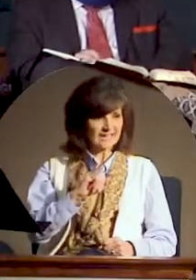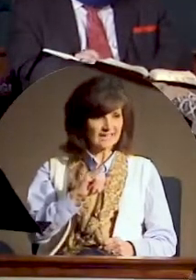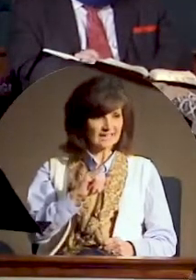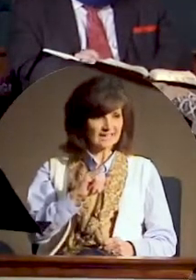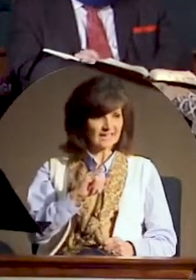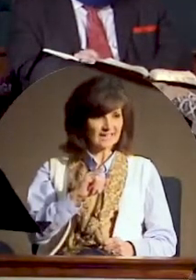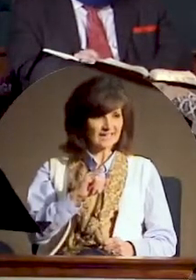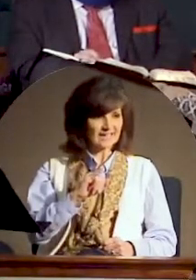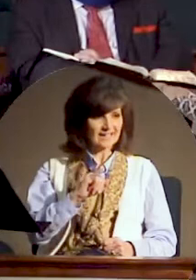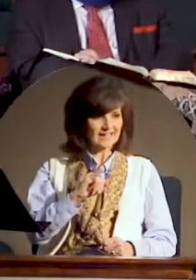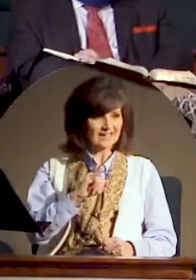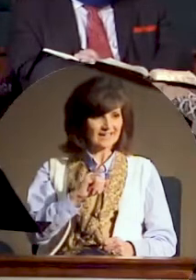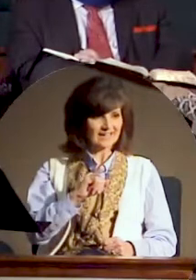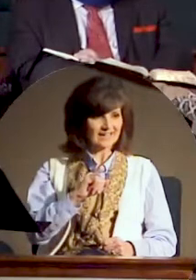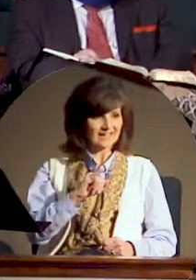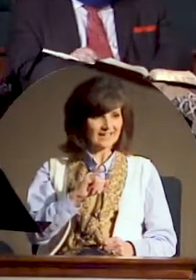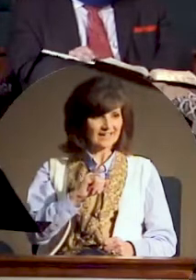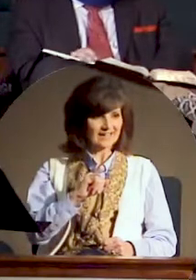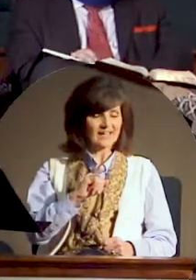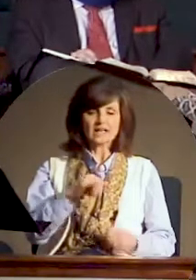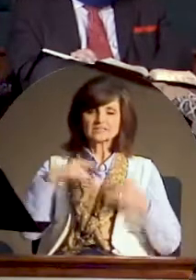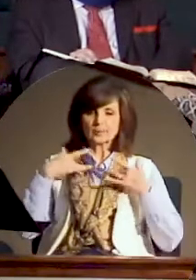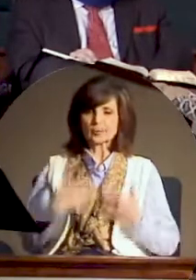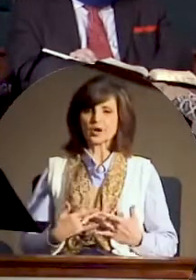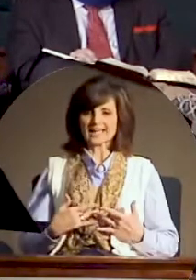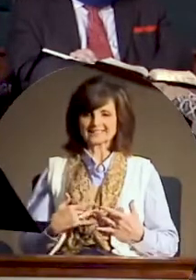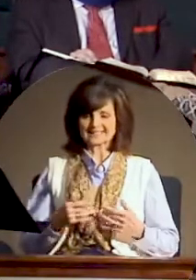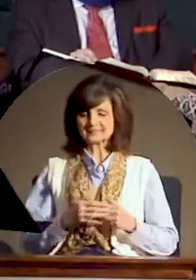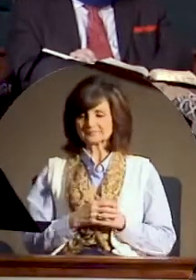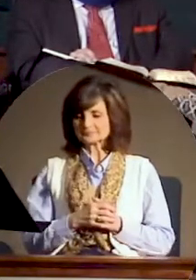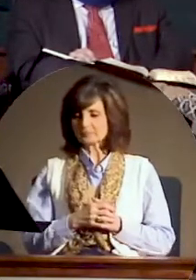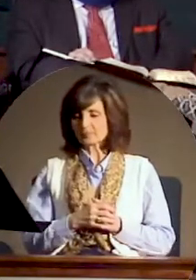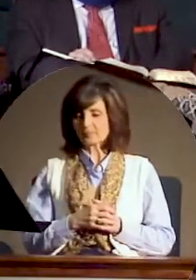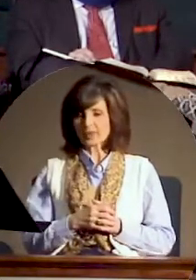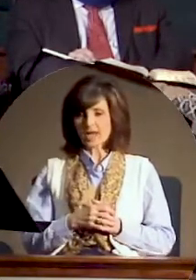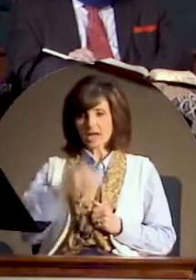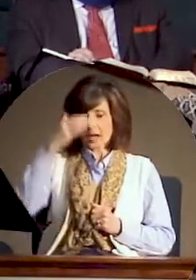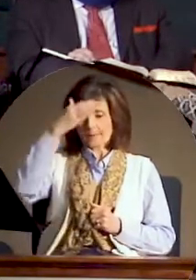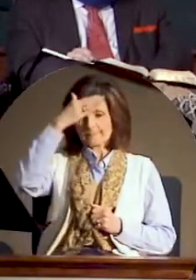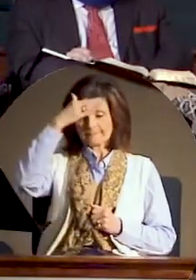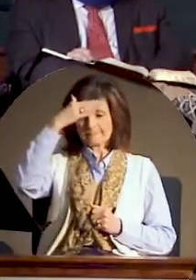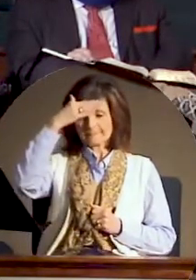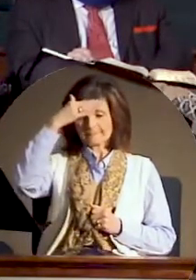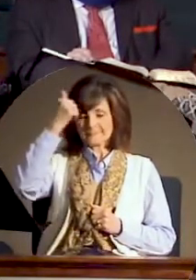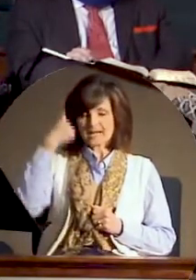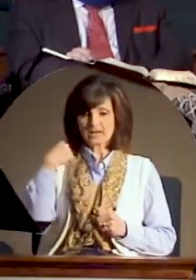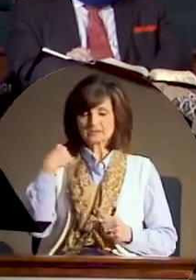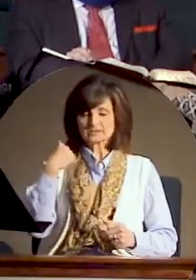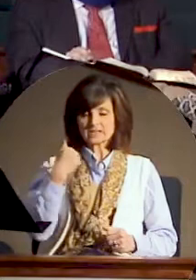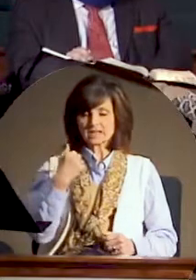The reason there's no joy and victory in the hearts and lives of God's people is because we're malnourished